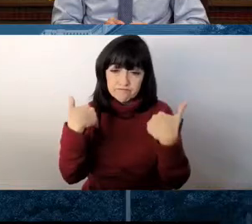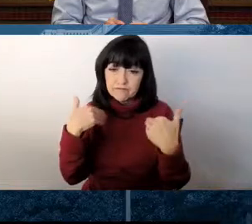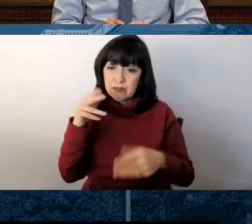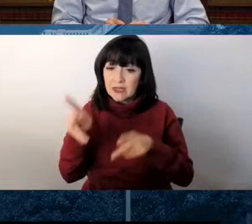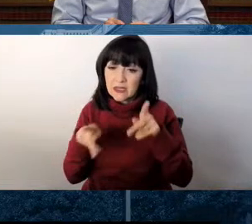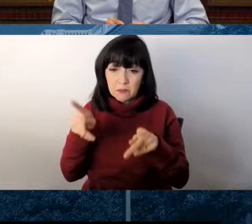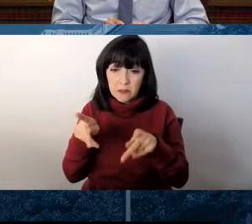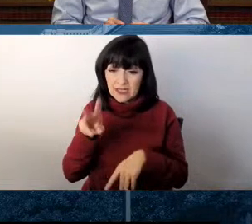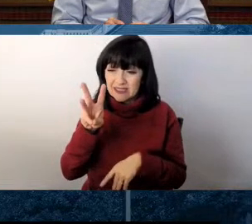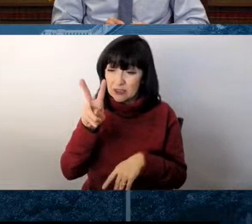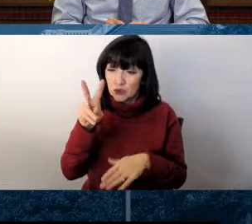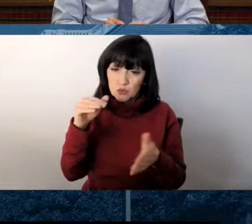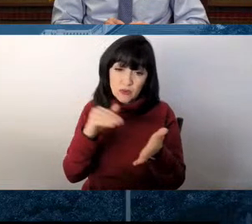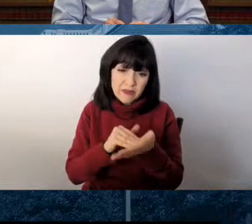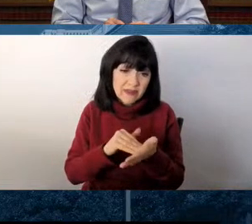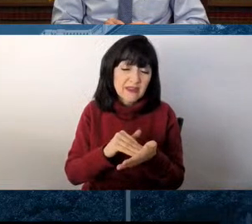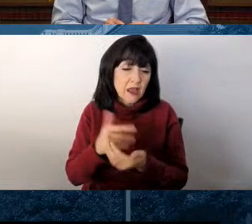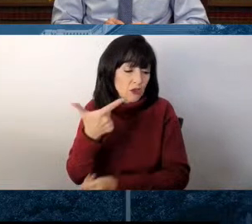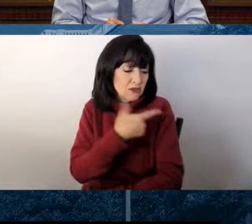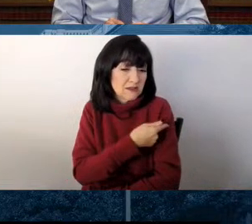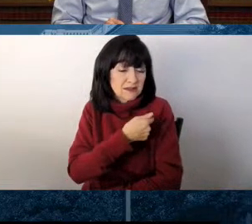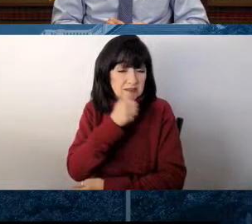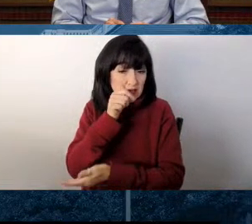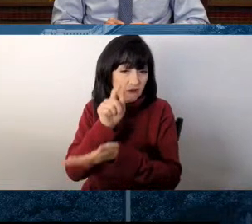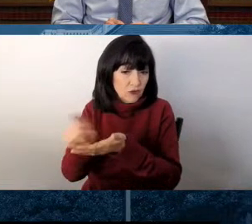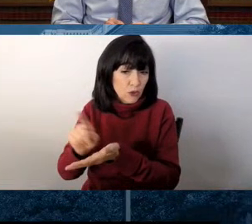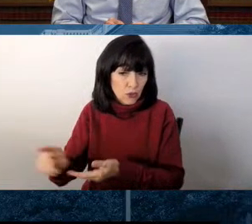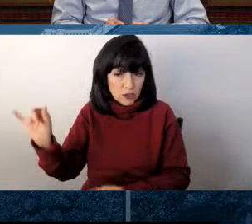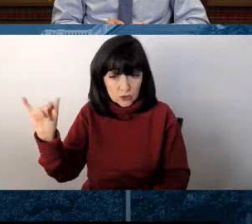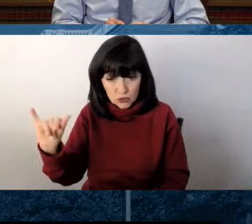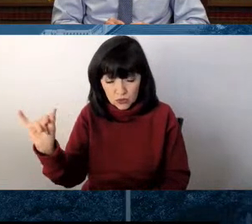weekly basis. We appreciate your efforts. And to AJ and